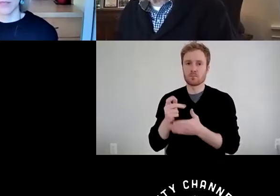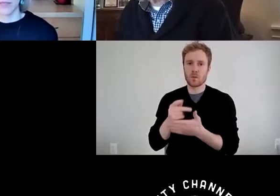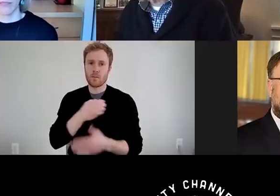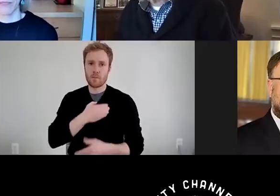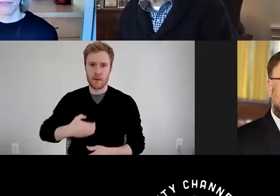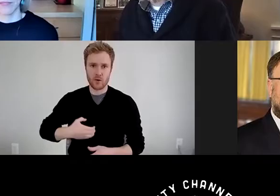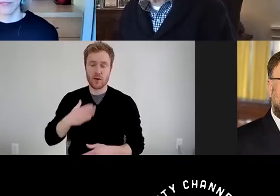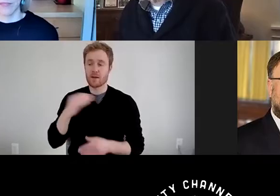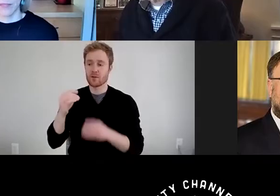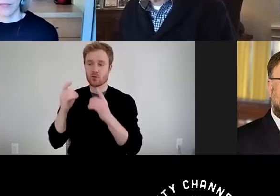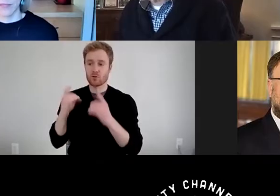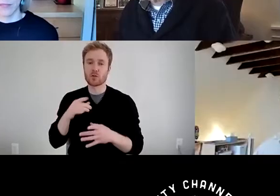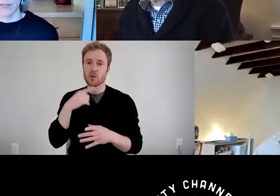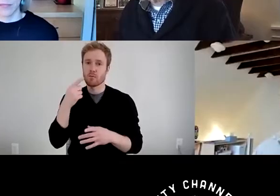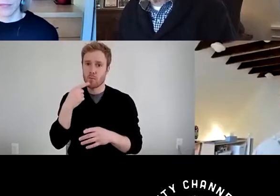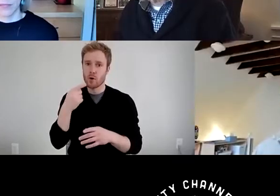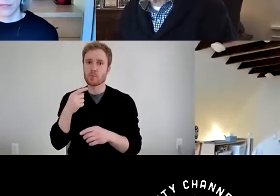1079.